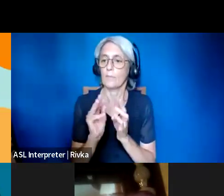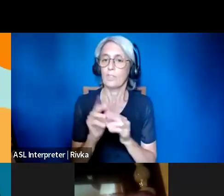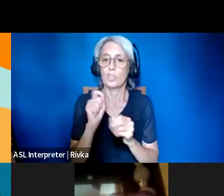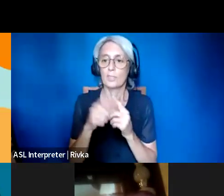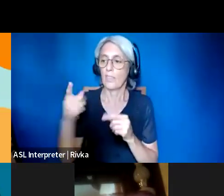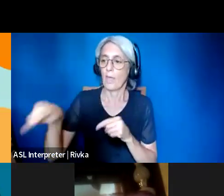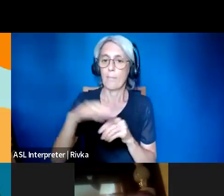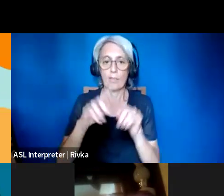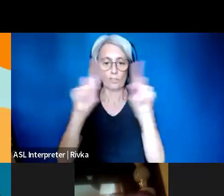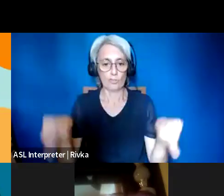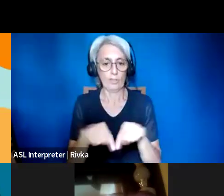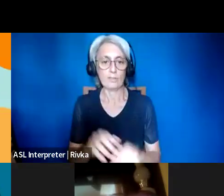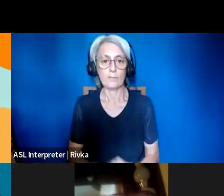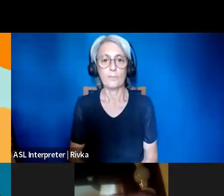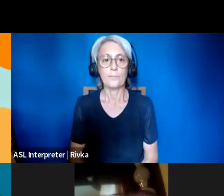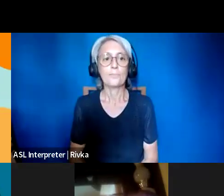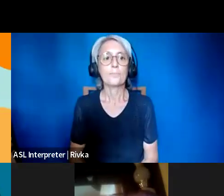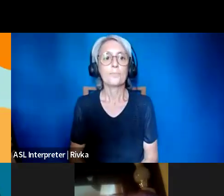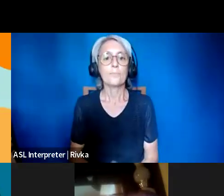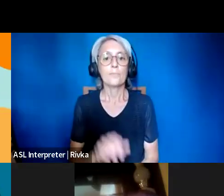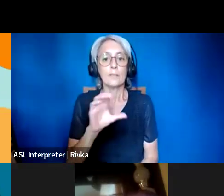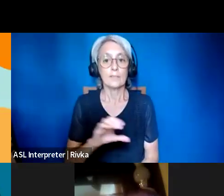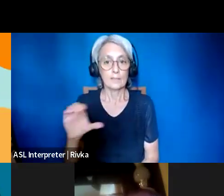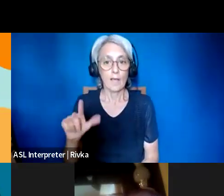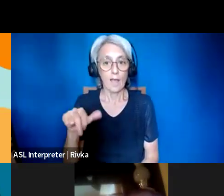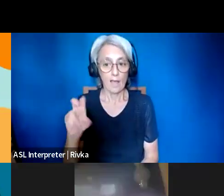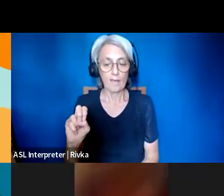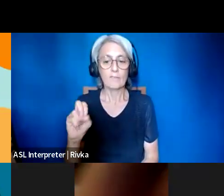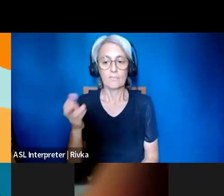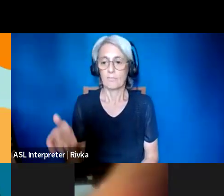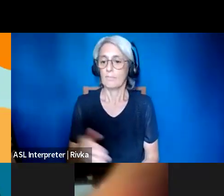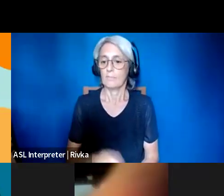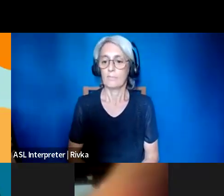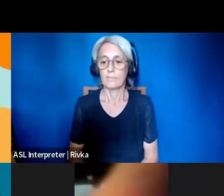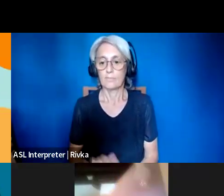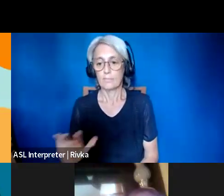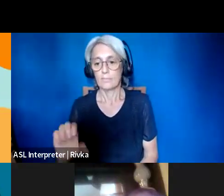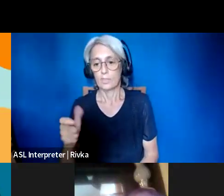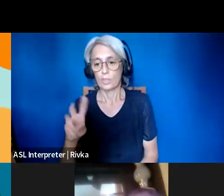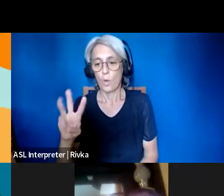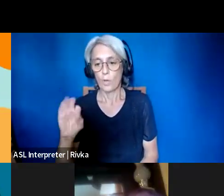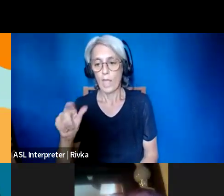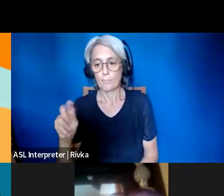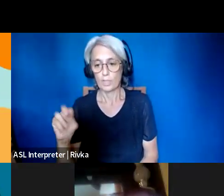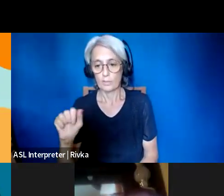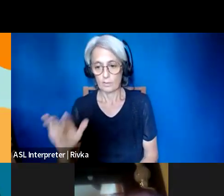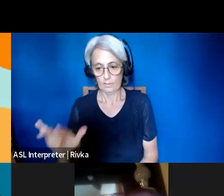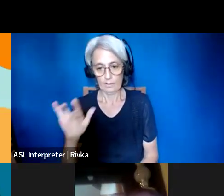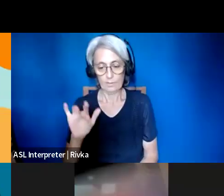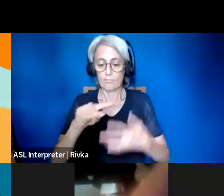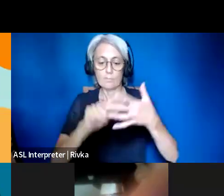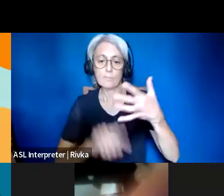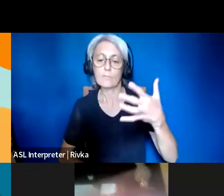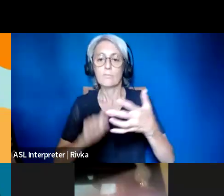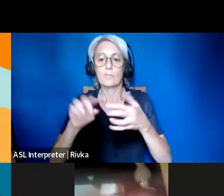screen. Live closed captioning is also available. Please select the Show Captions tab at the bottom of your screen. There are a number of language